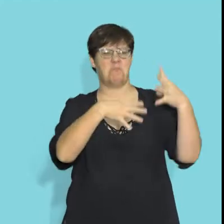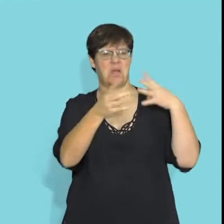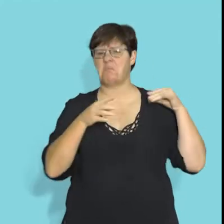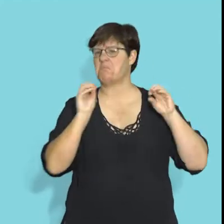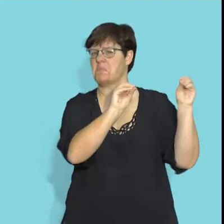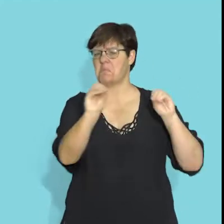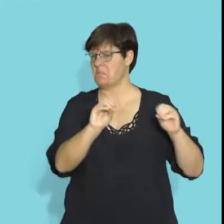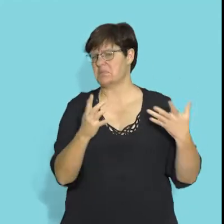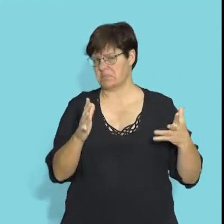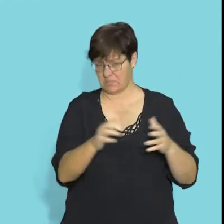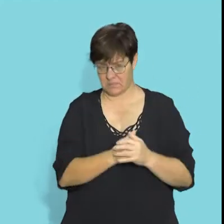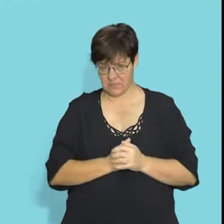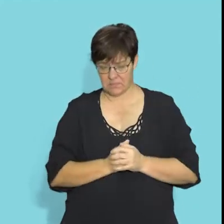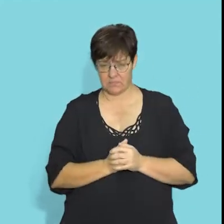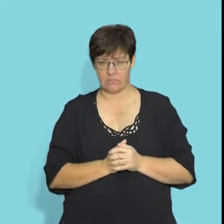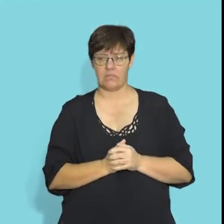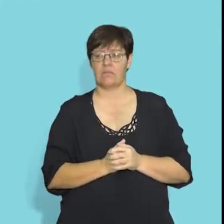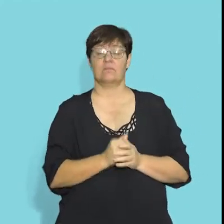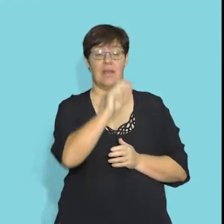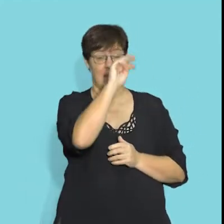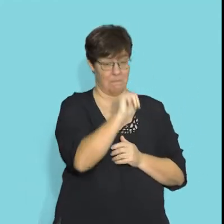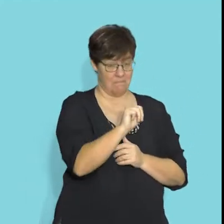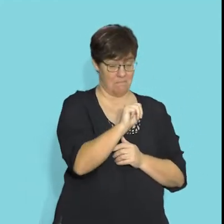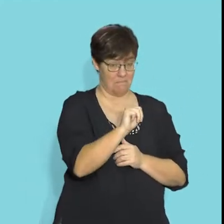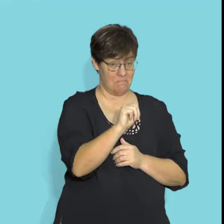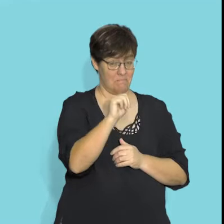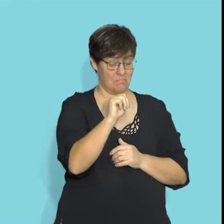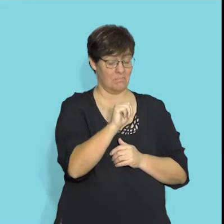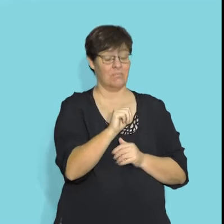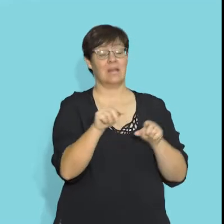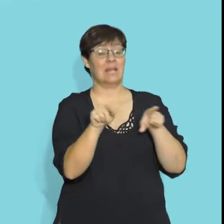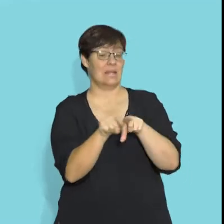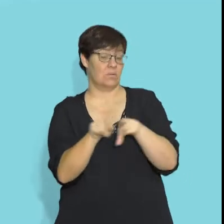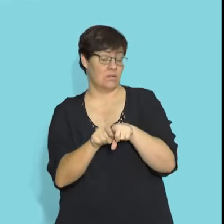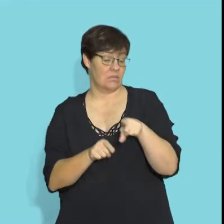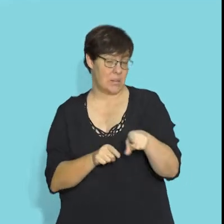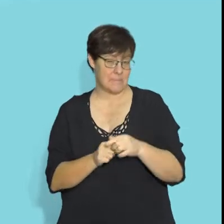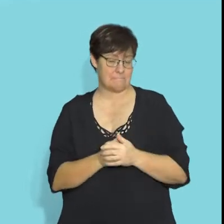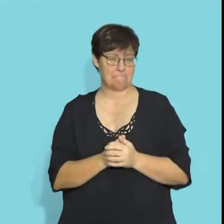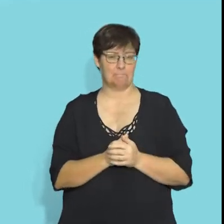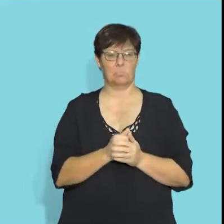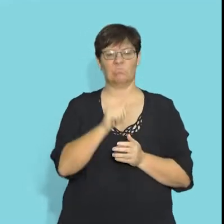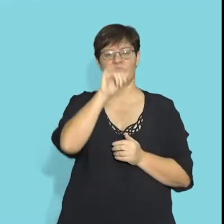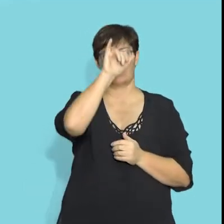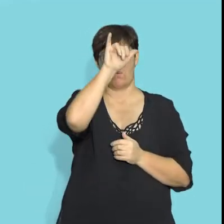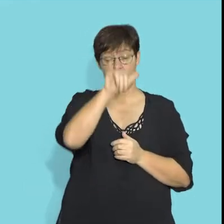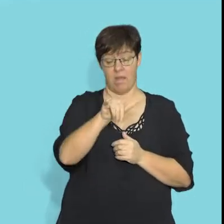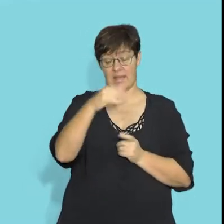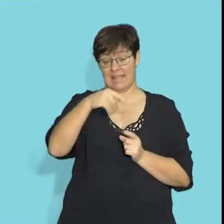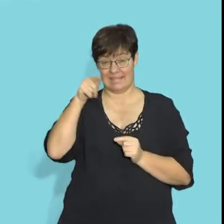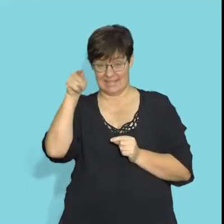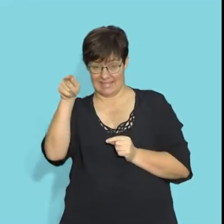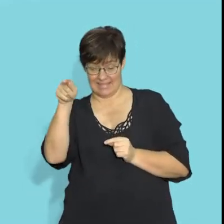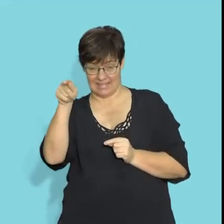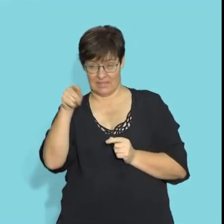So the formula was m for the gradient is going to be equal to the y value of the second one,